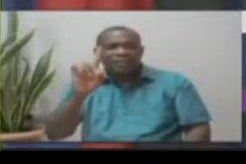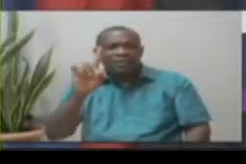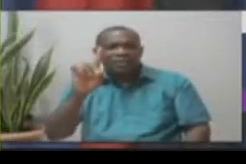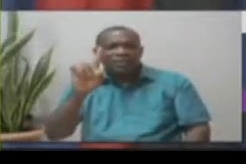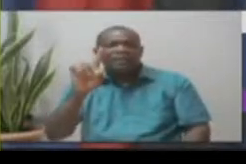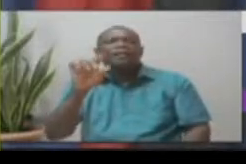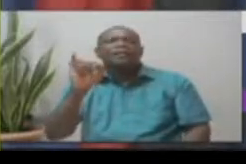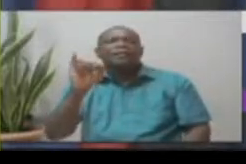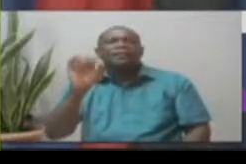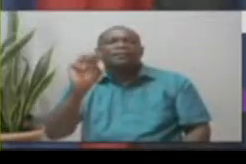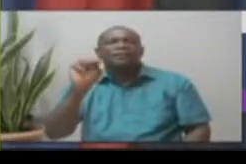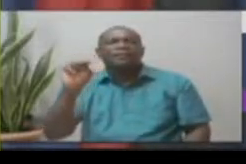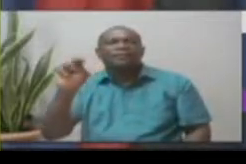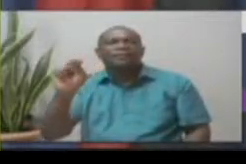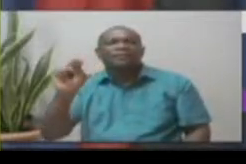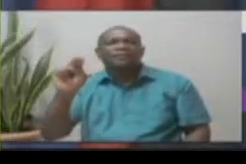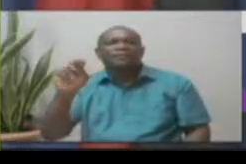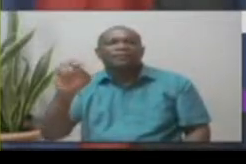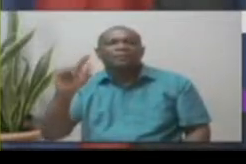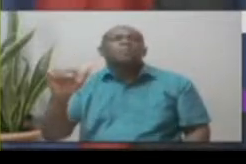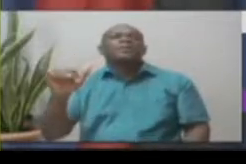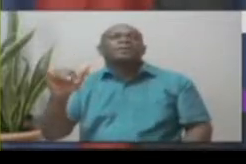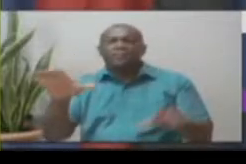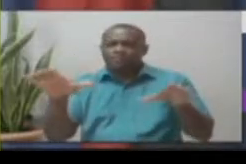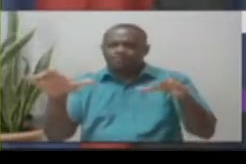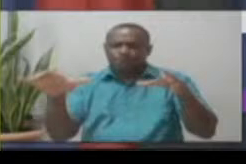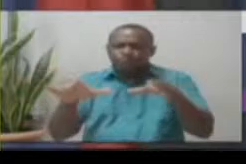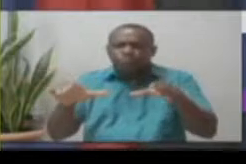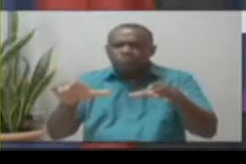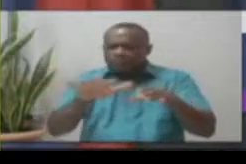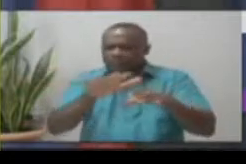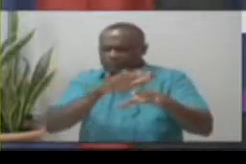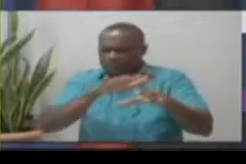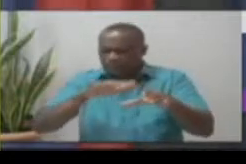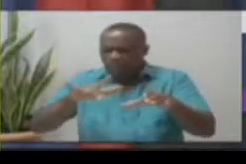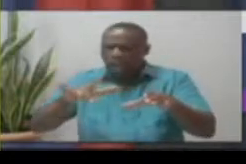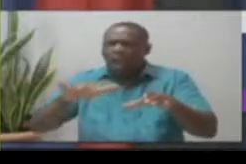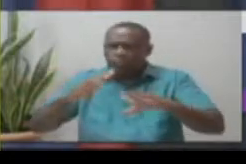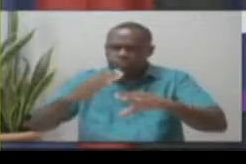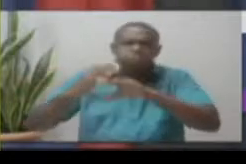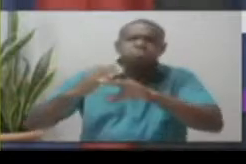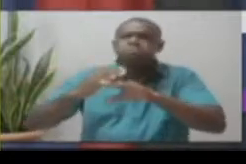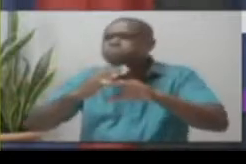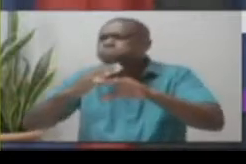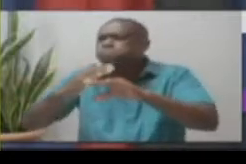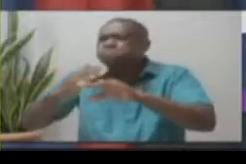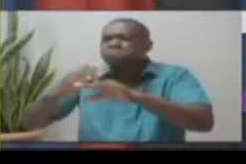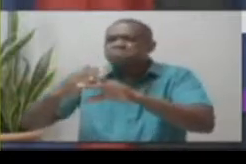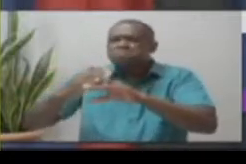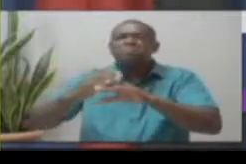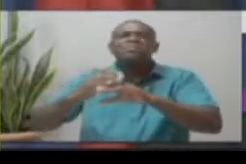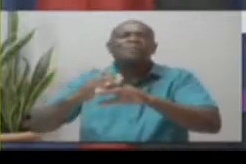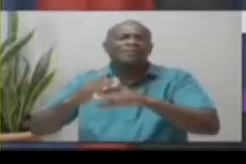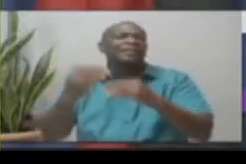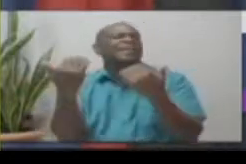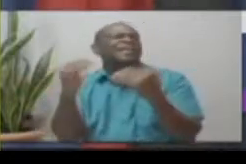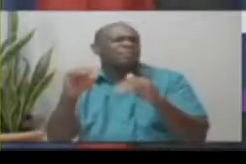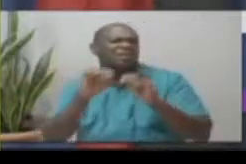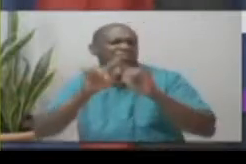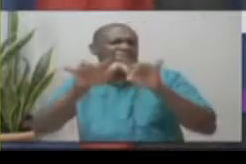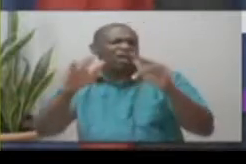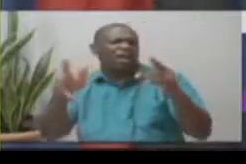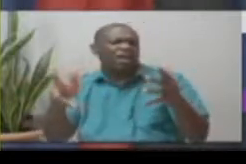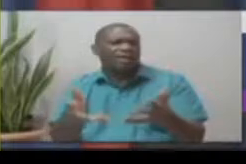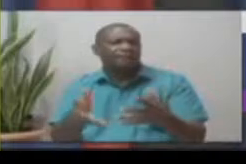are children and persons who might have